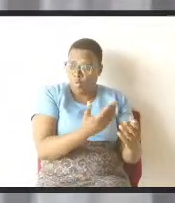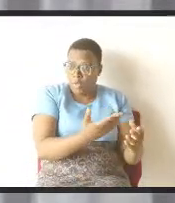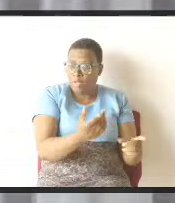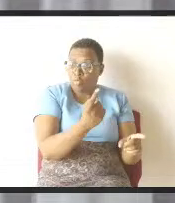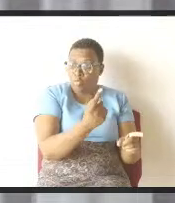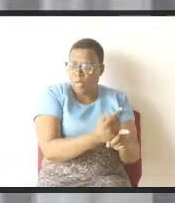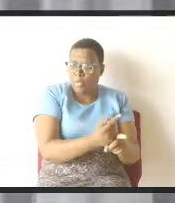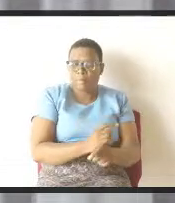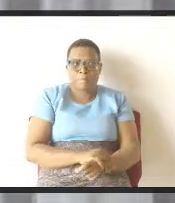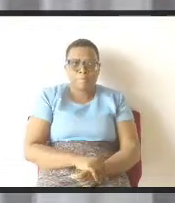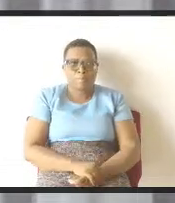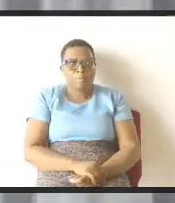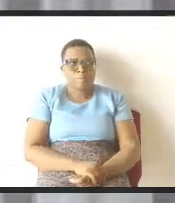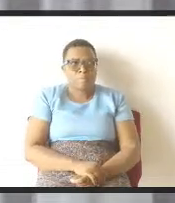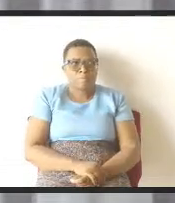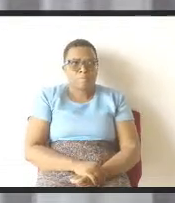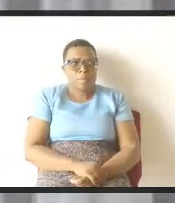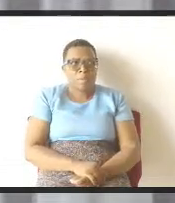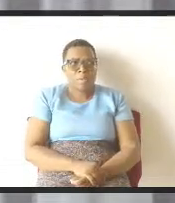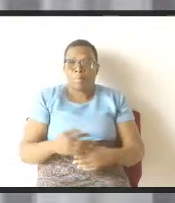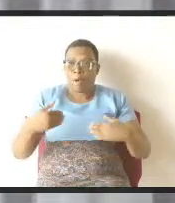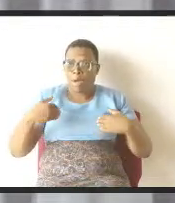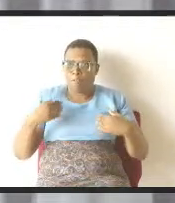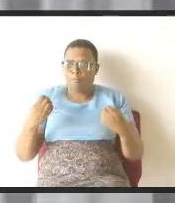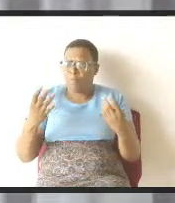Lots and lots of privileges.